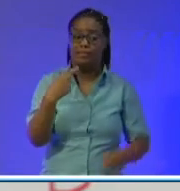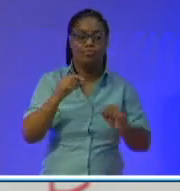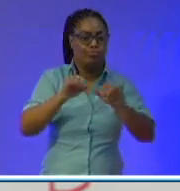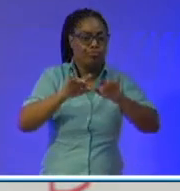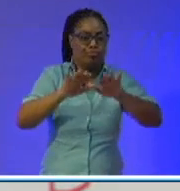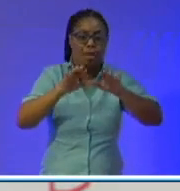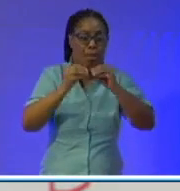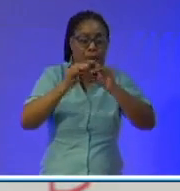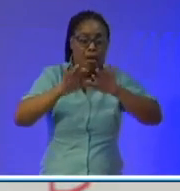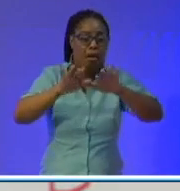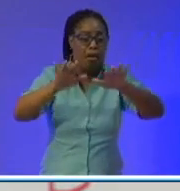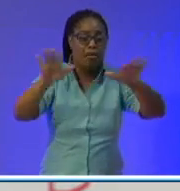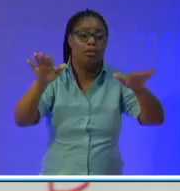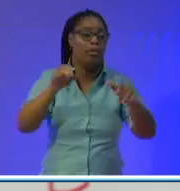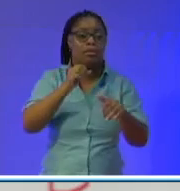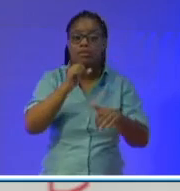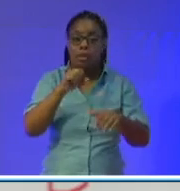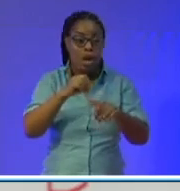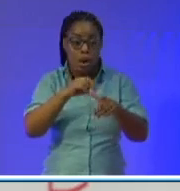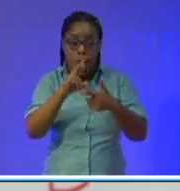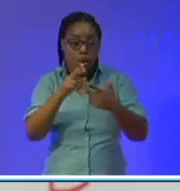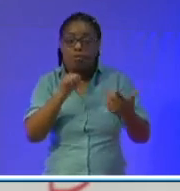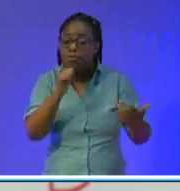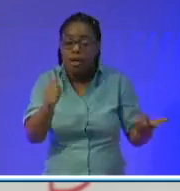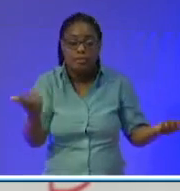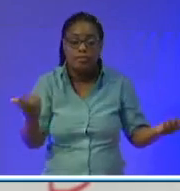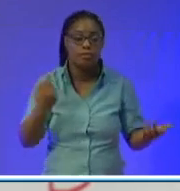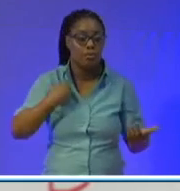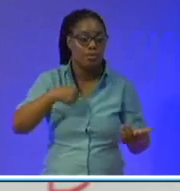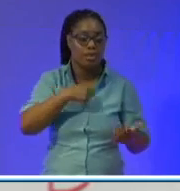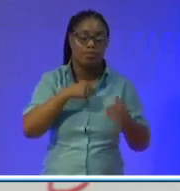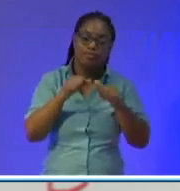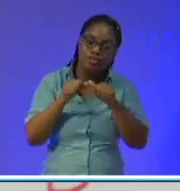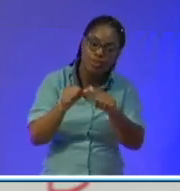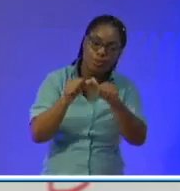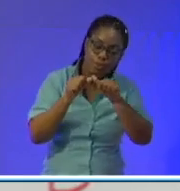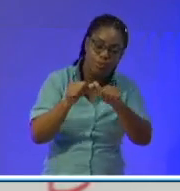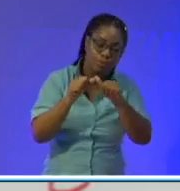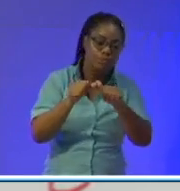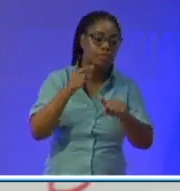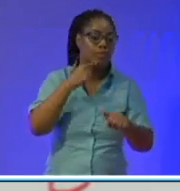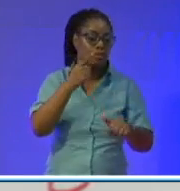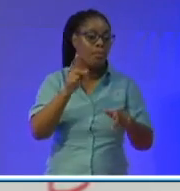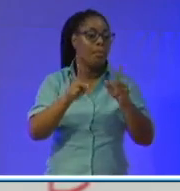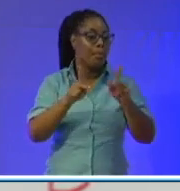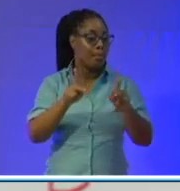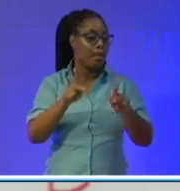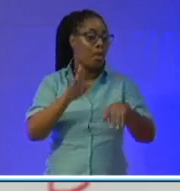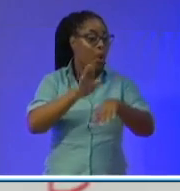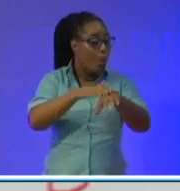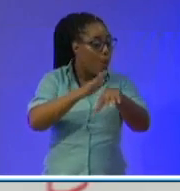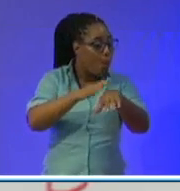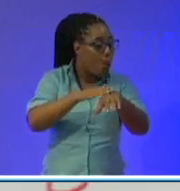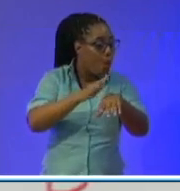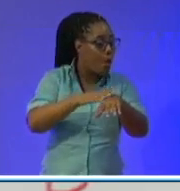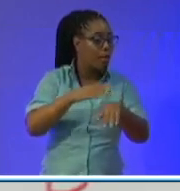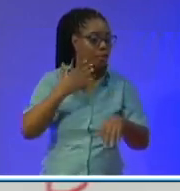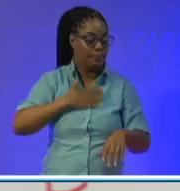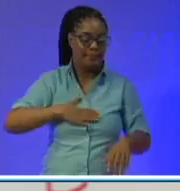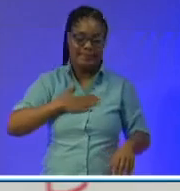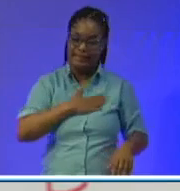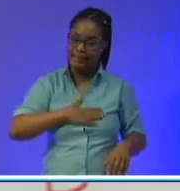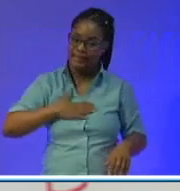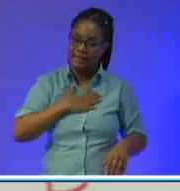or not, we do want to continue to advise the population not to become, as the minister would have pointed out,